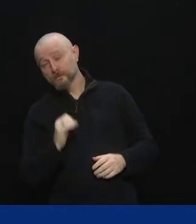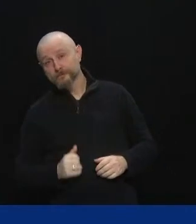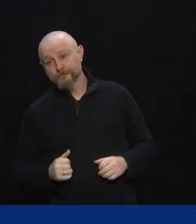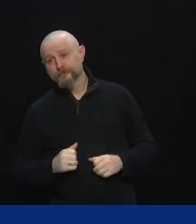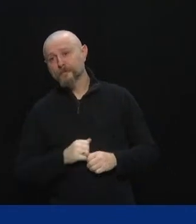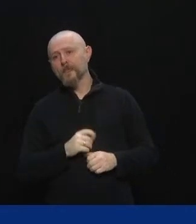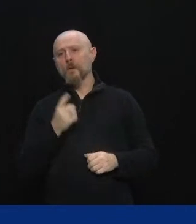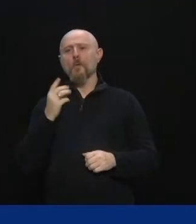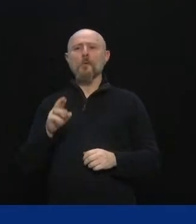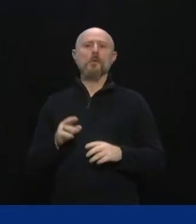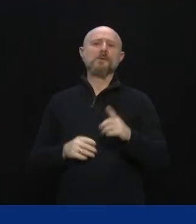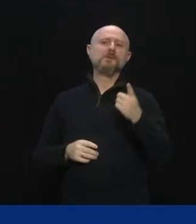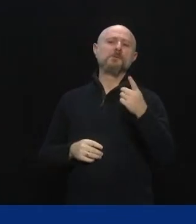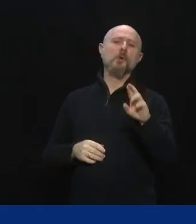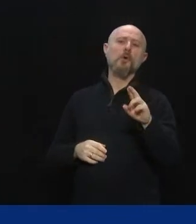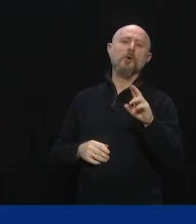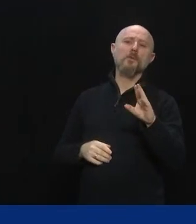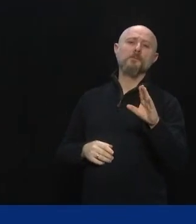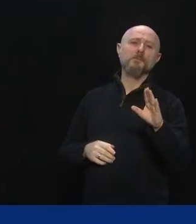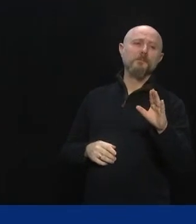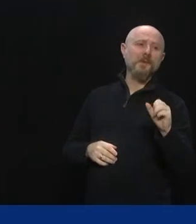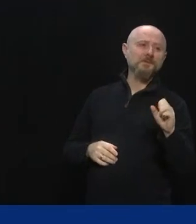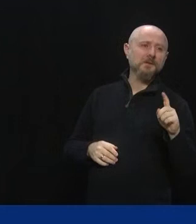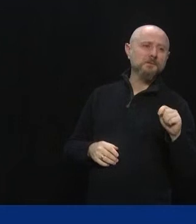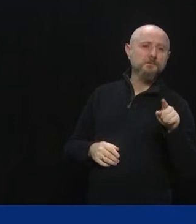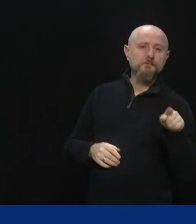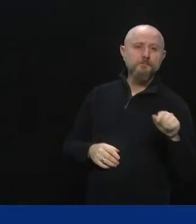Dr. Bassett, which is